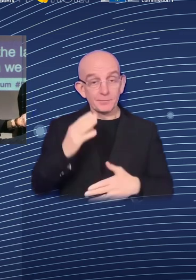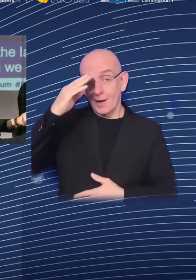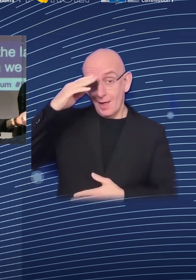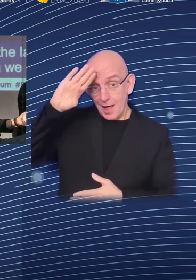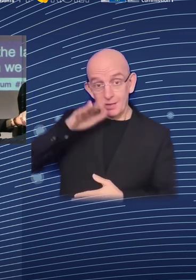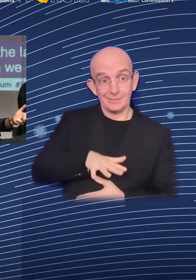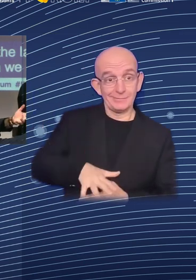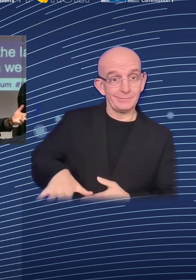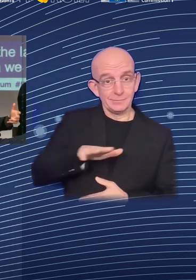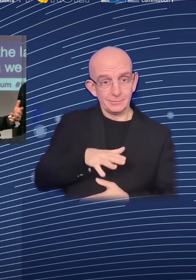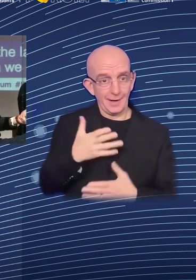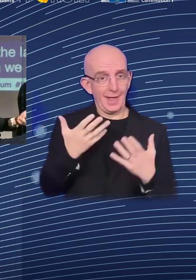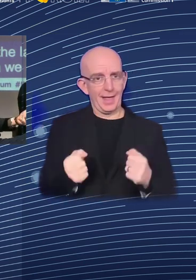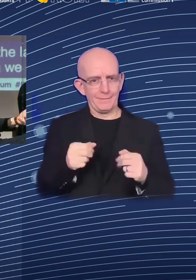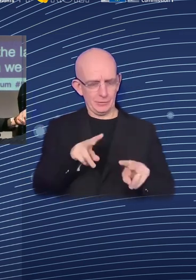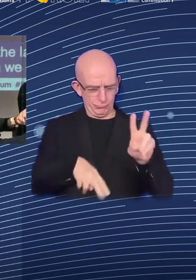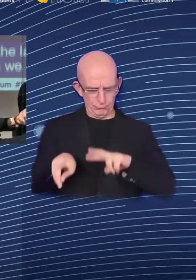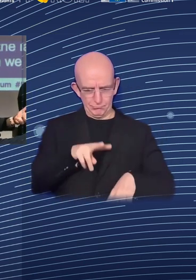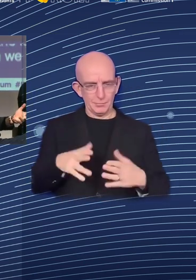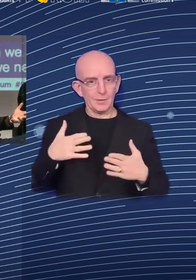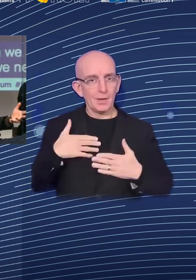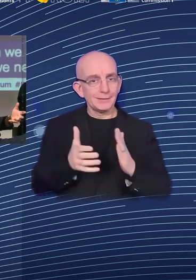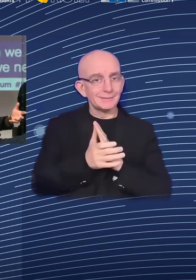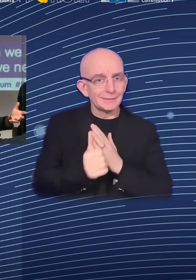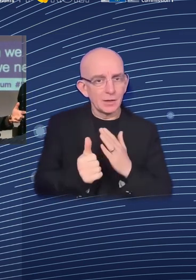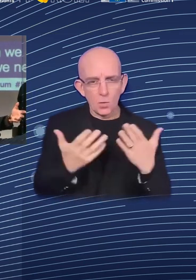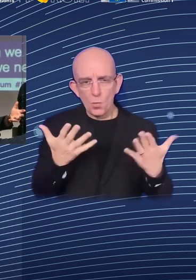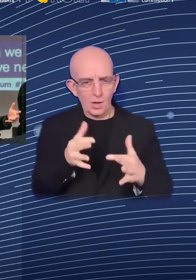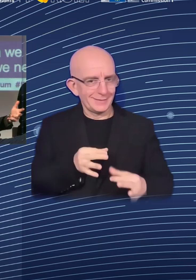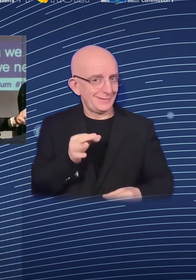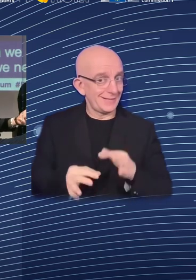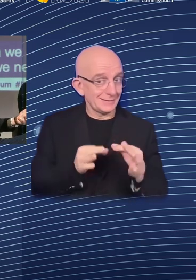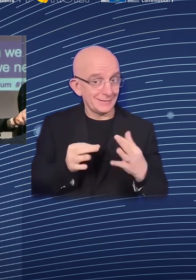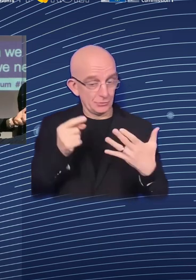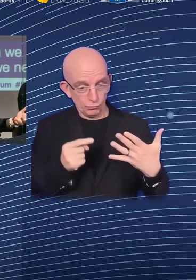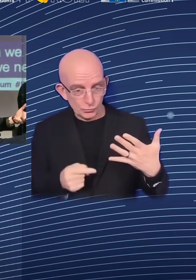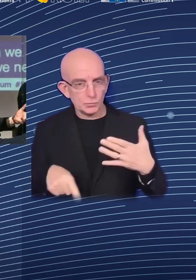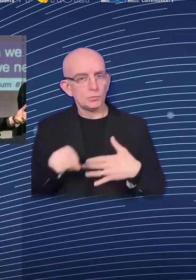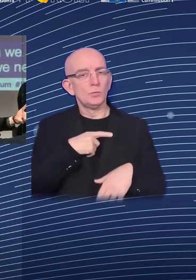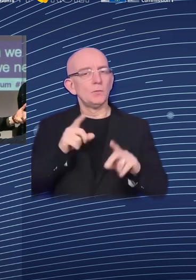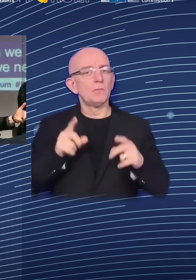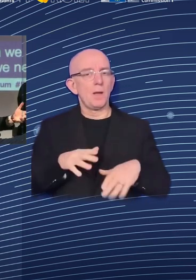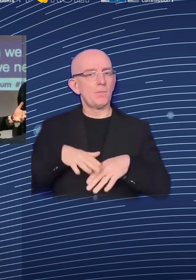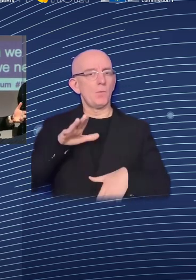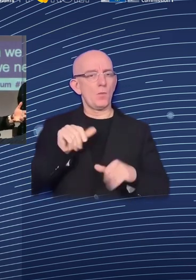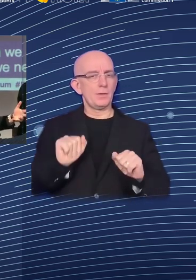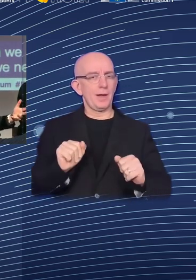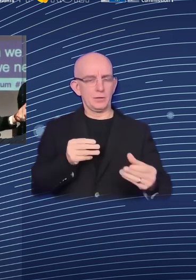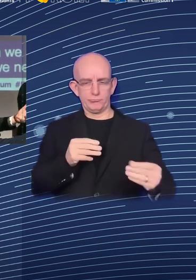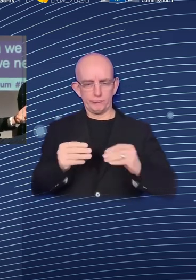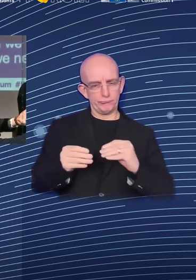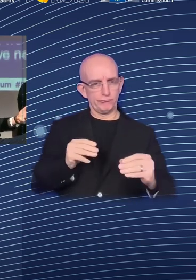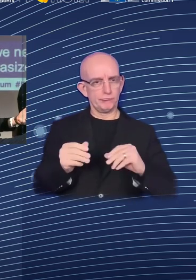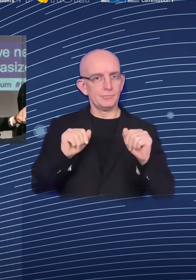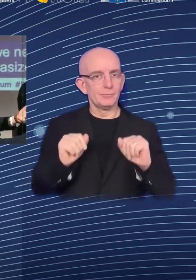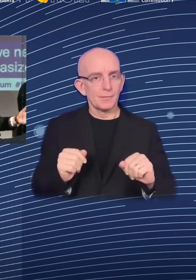agility within the higher and further education systems. And it emphasized that our lifelong learning statistics in Ireland are just not as